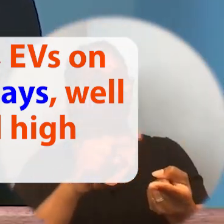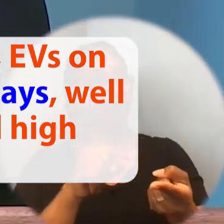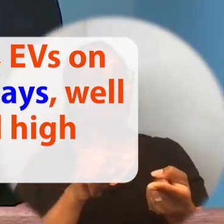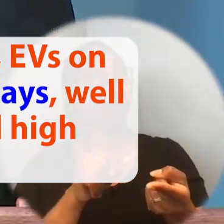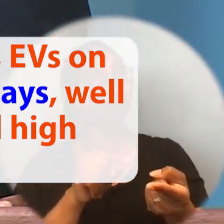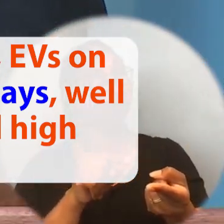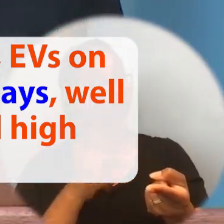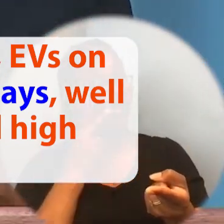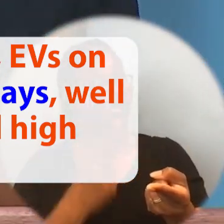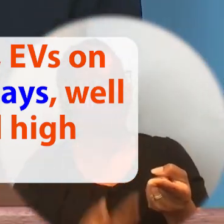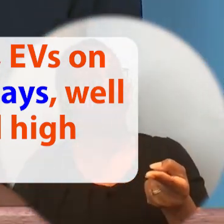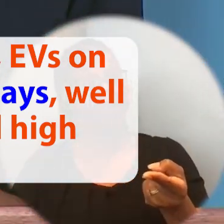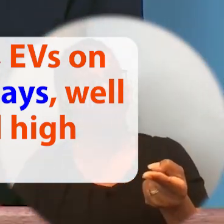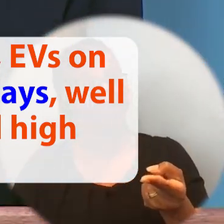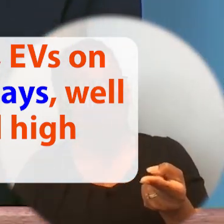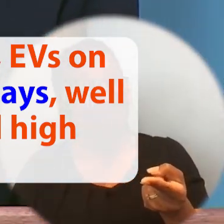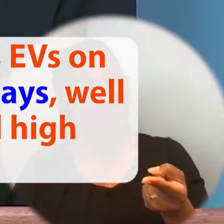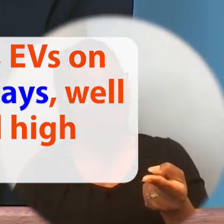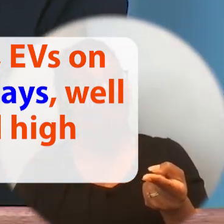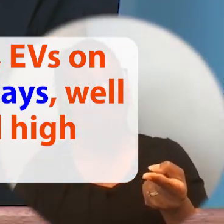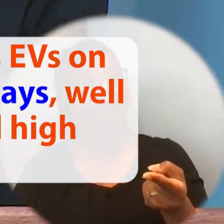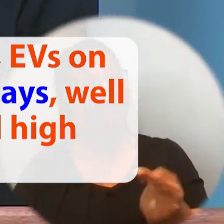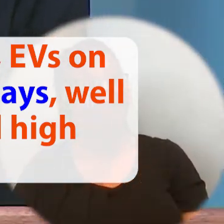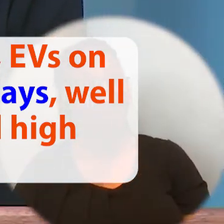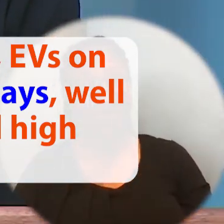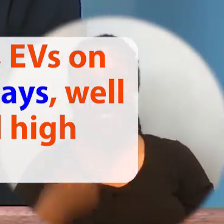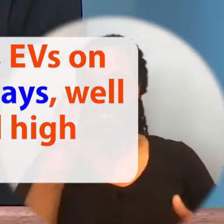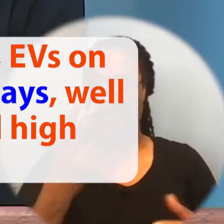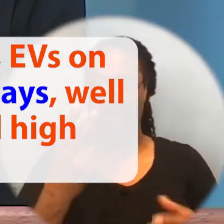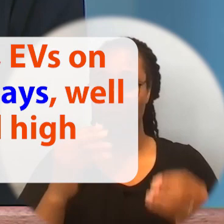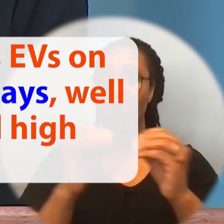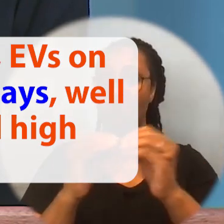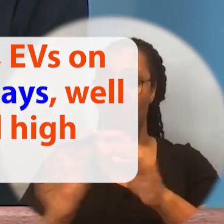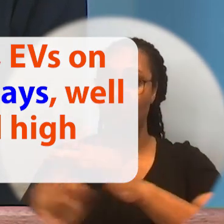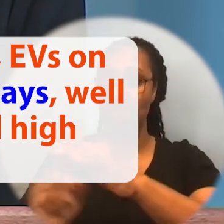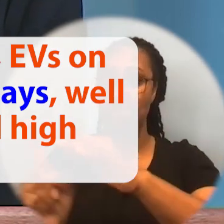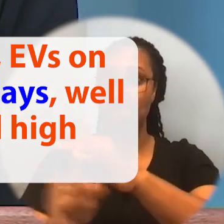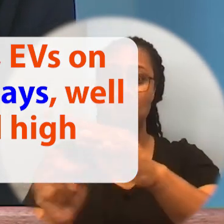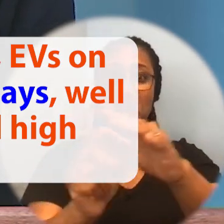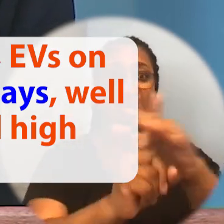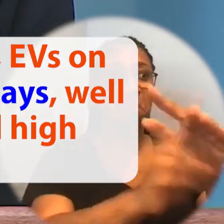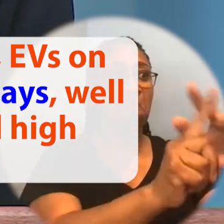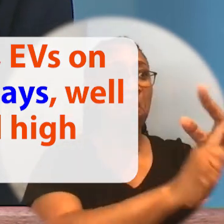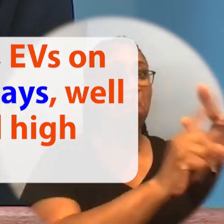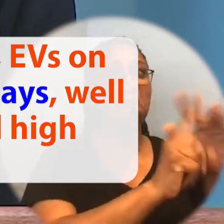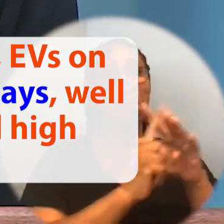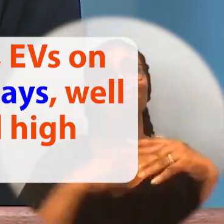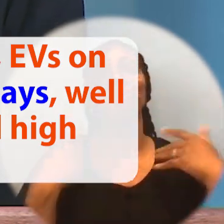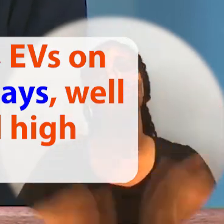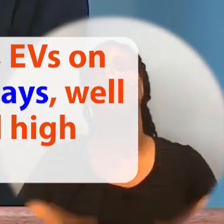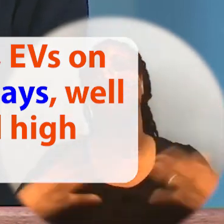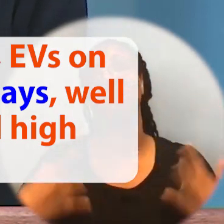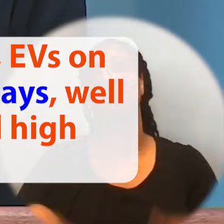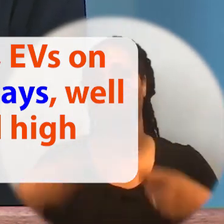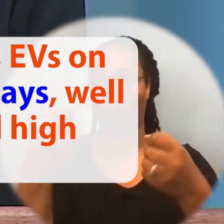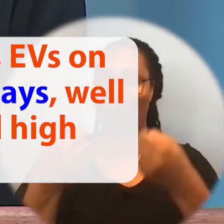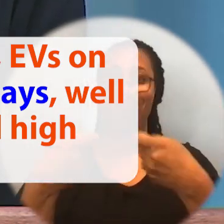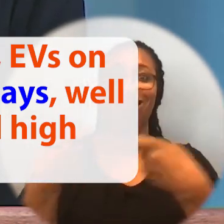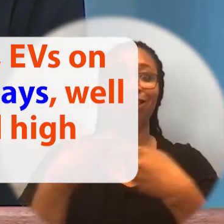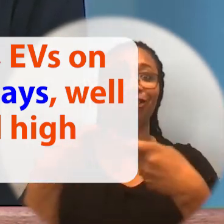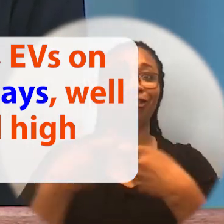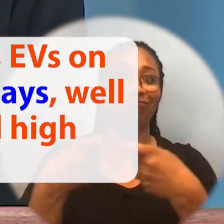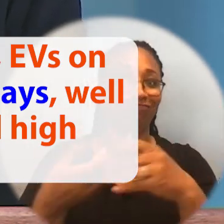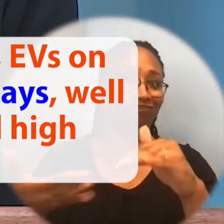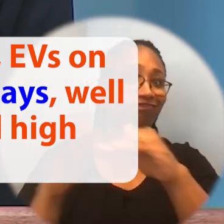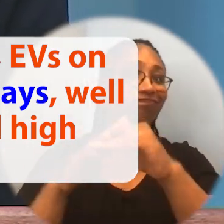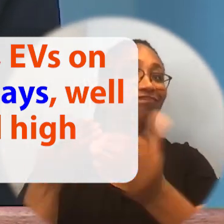that are eligible for the Inflation Reduction Act credit, seeing high demand. So we're seeing a lot of high demand here, which matters as we're looking at this study. And